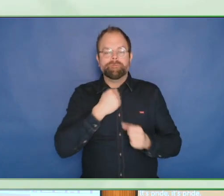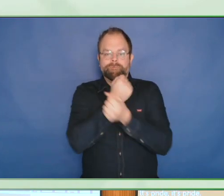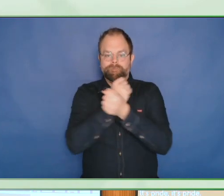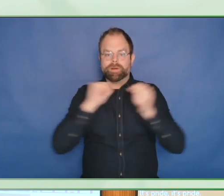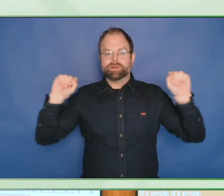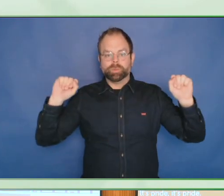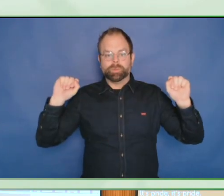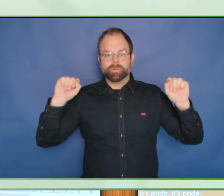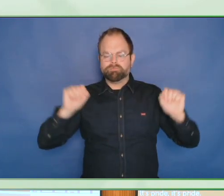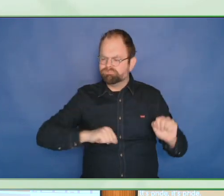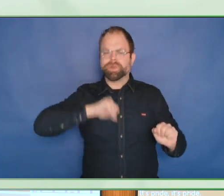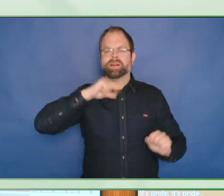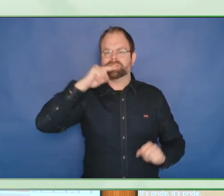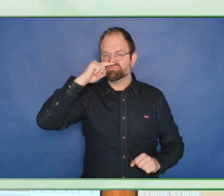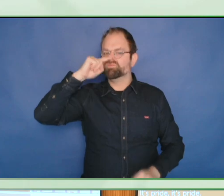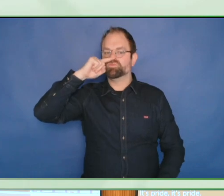off.